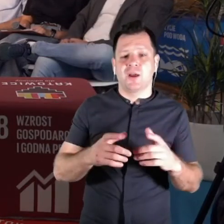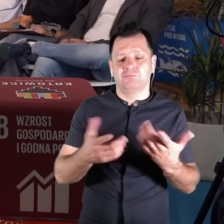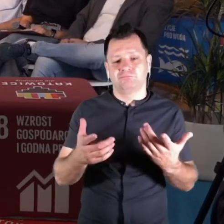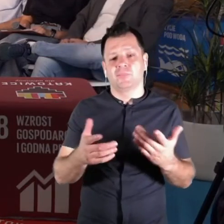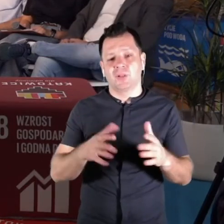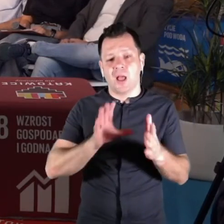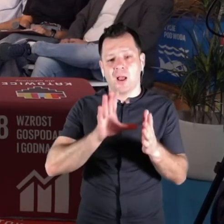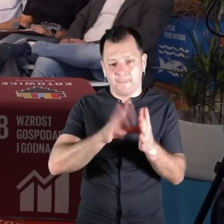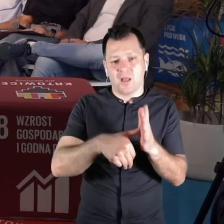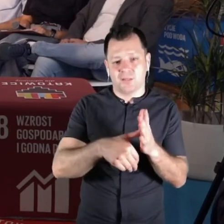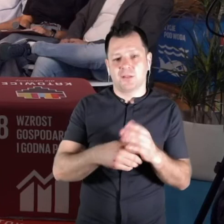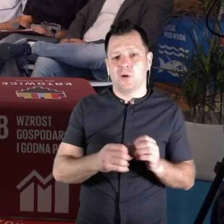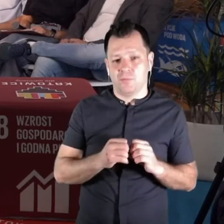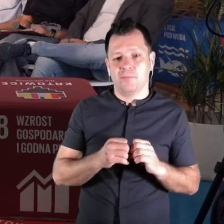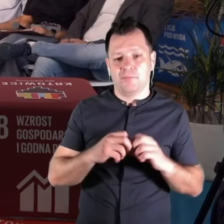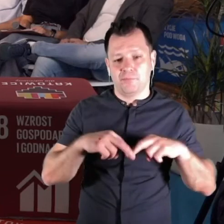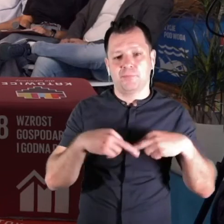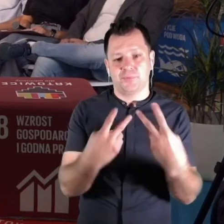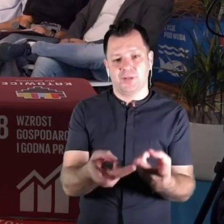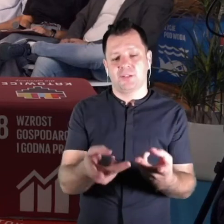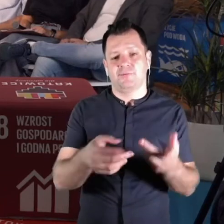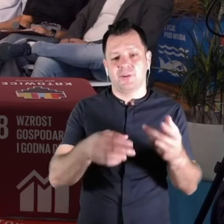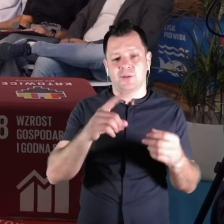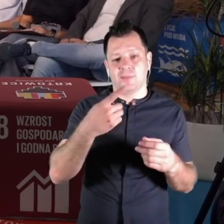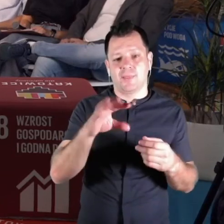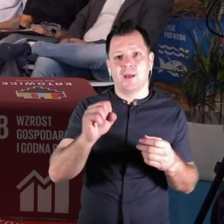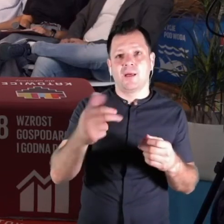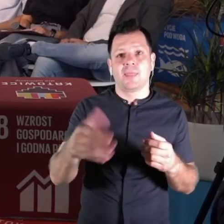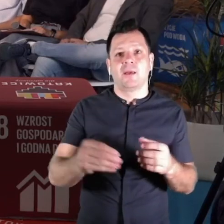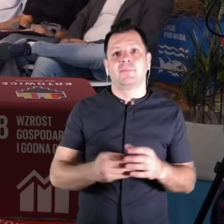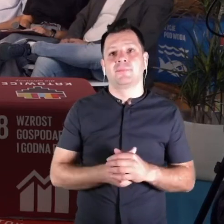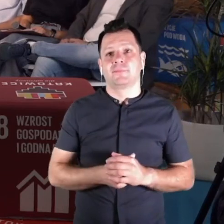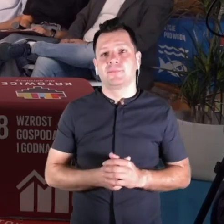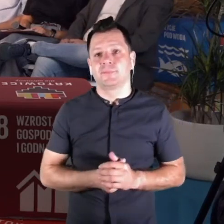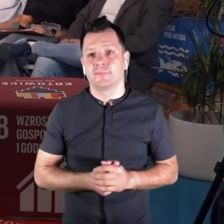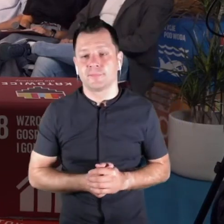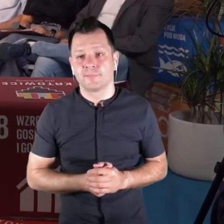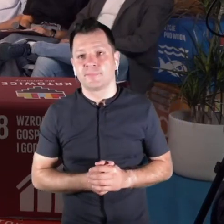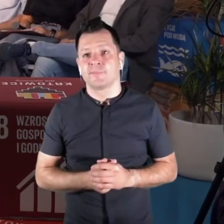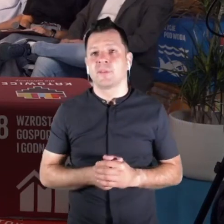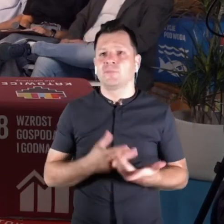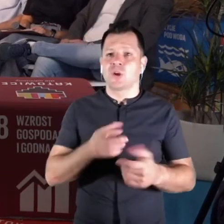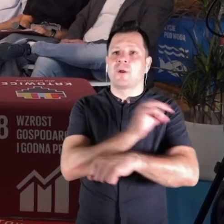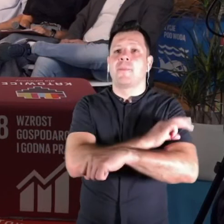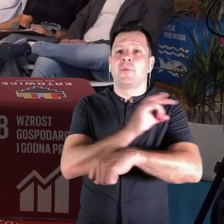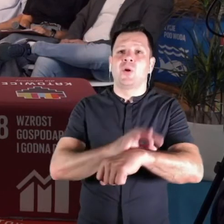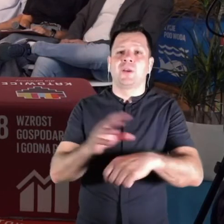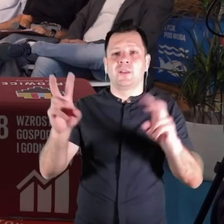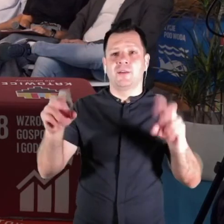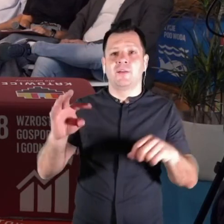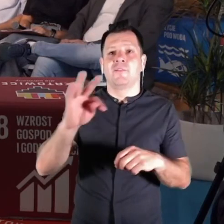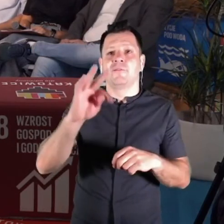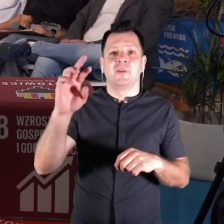another actual project is Free Move, where they look at the data that kind of escape us when we move around the